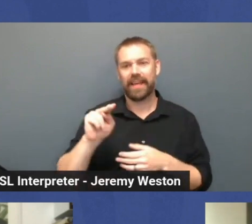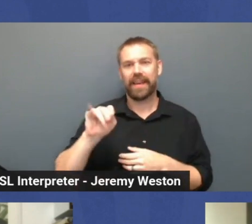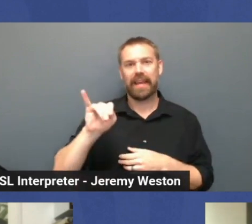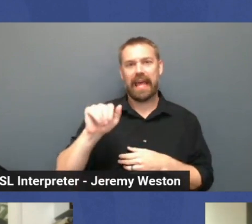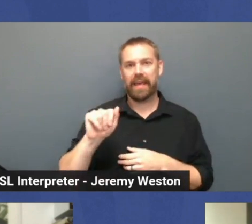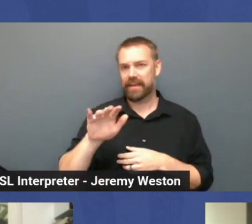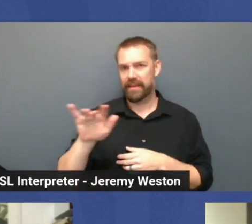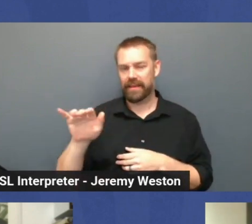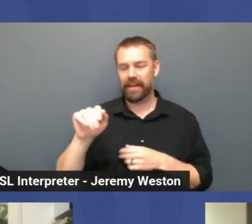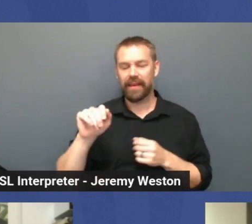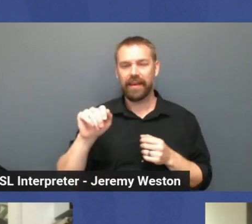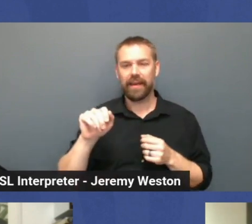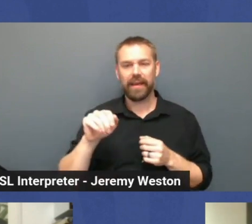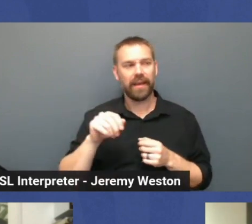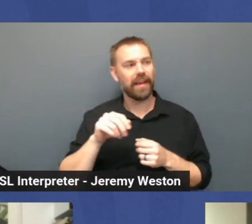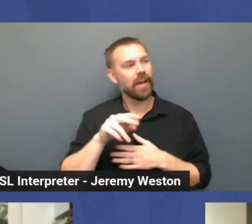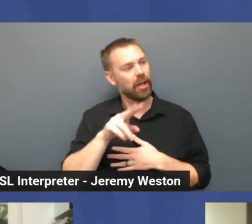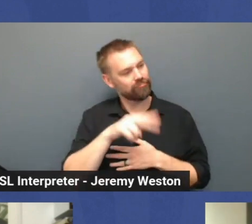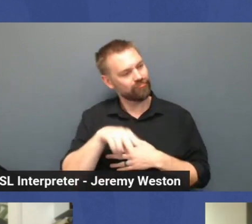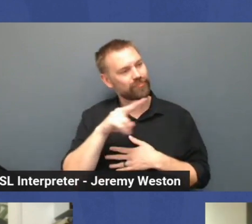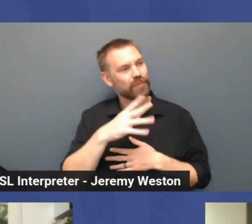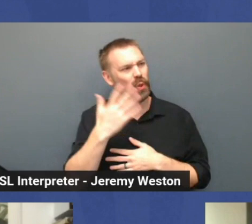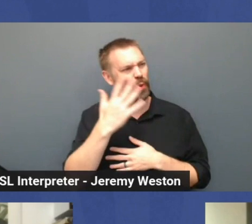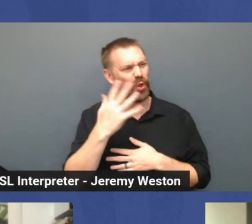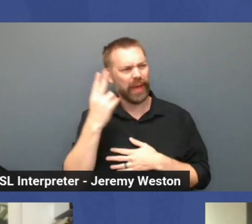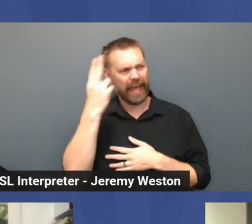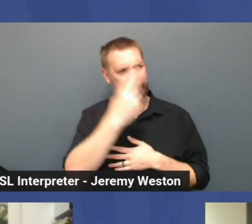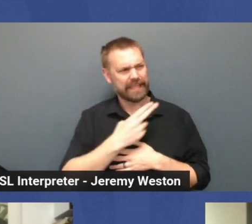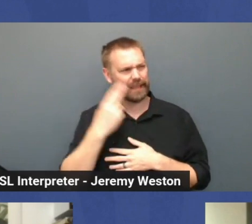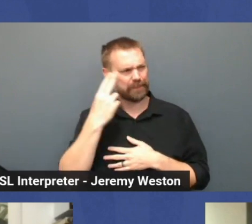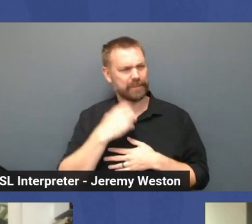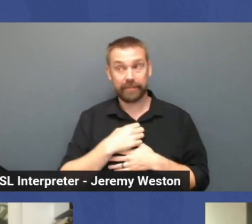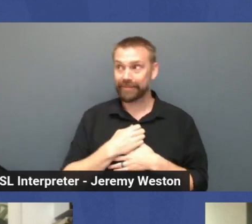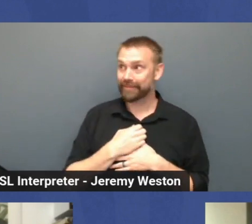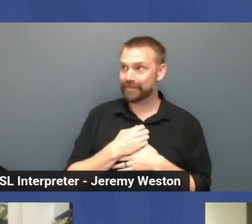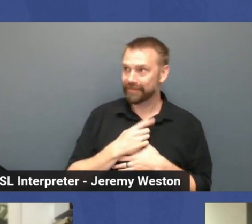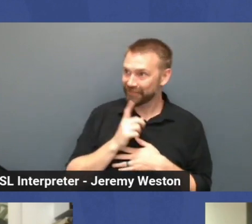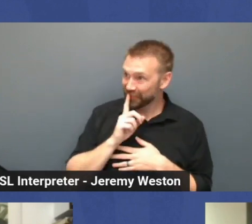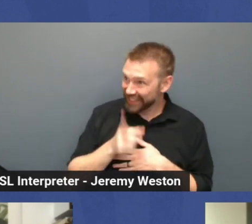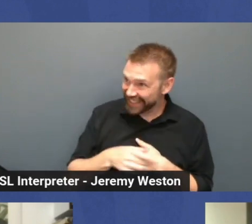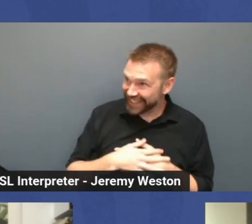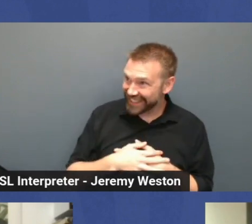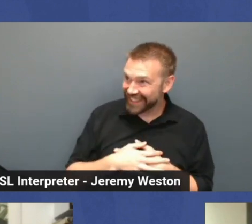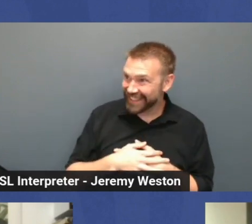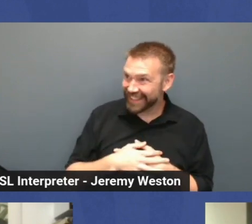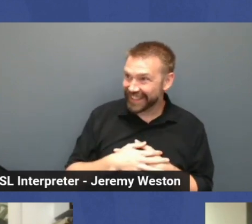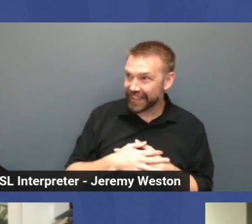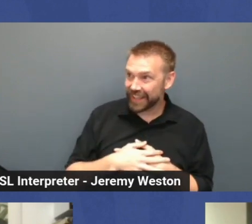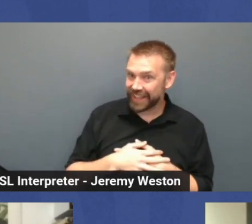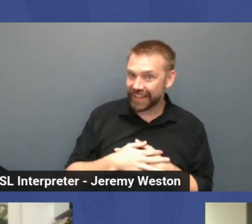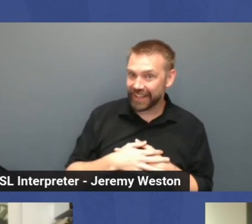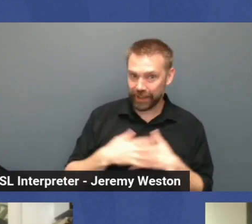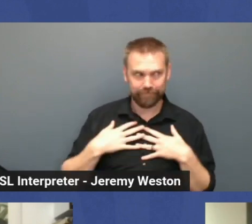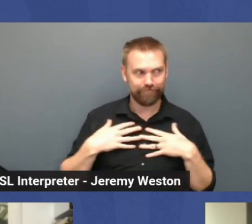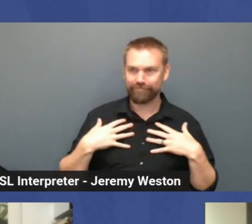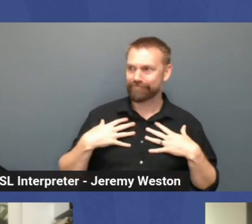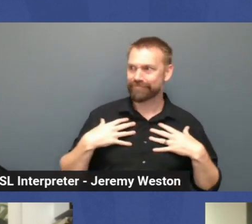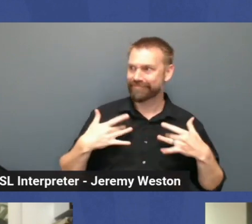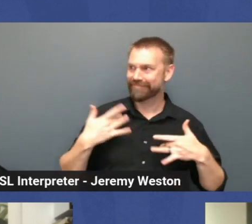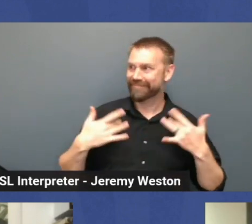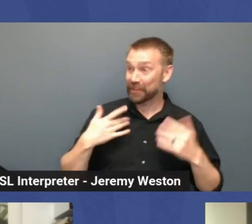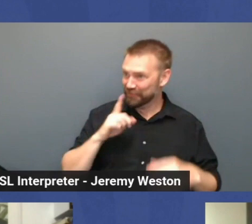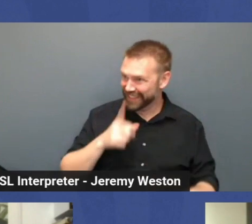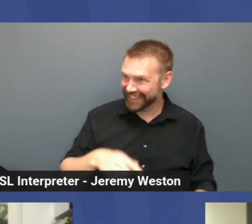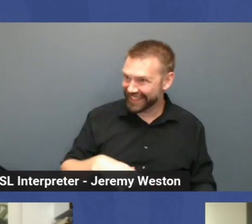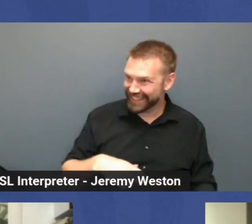like, you look very handsome today. And I said, really? I got so excited. I was like, what?